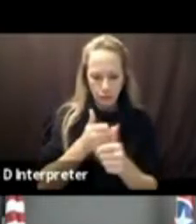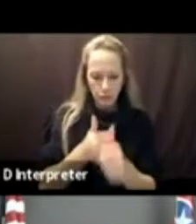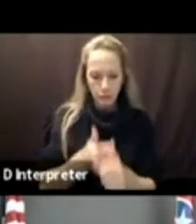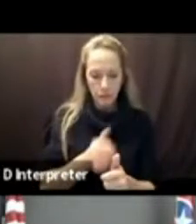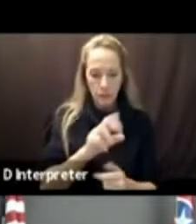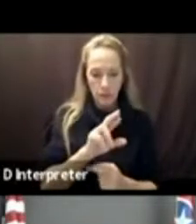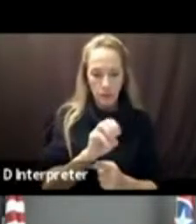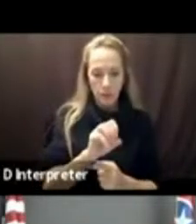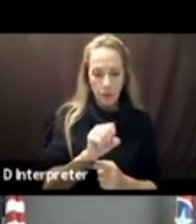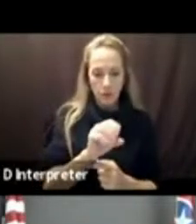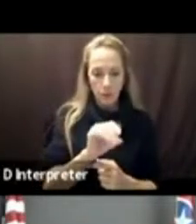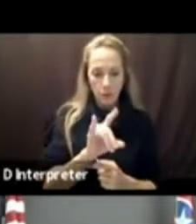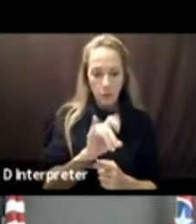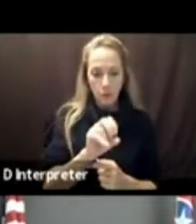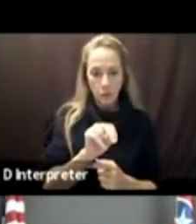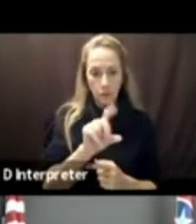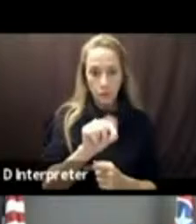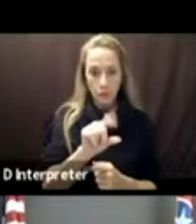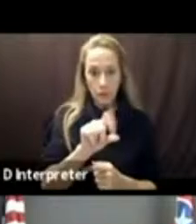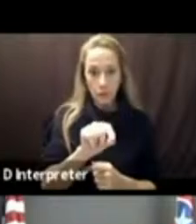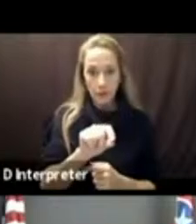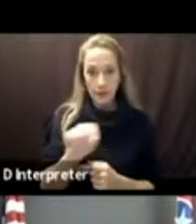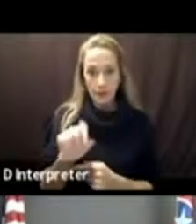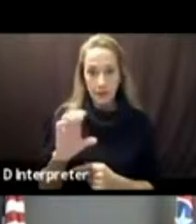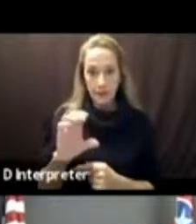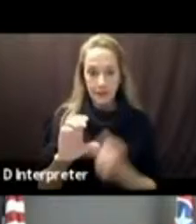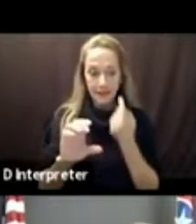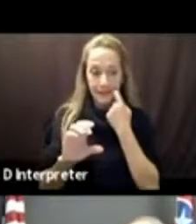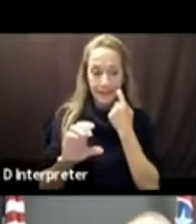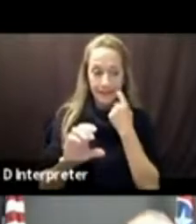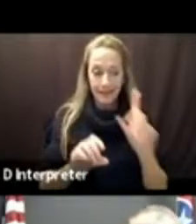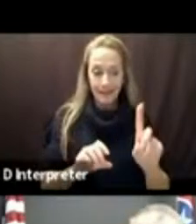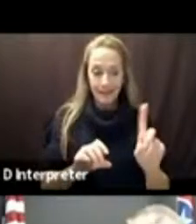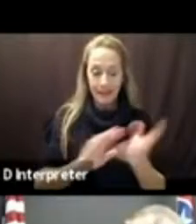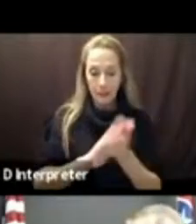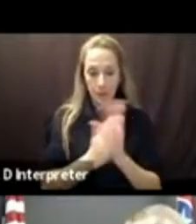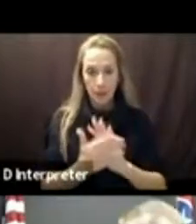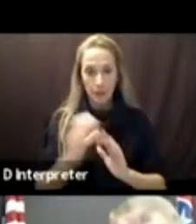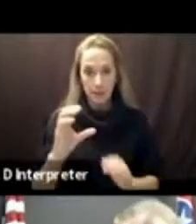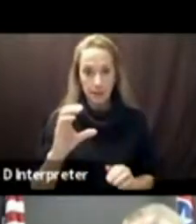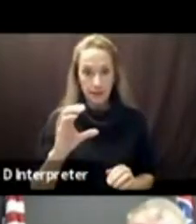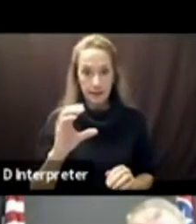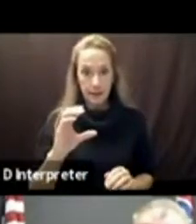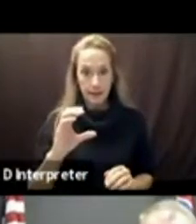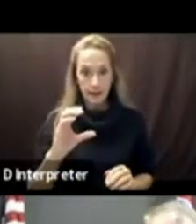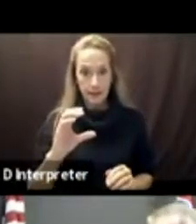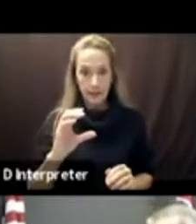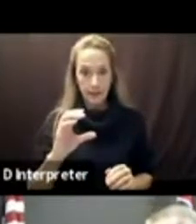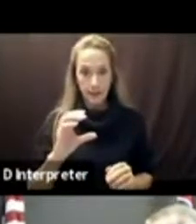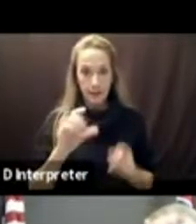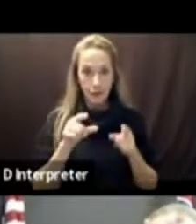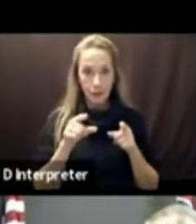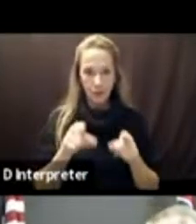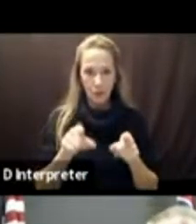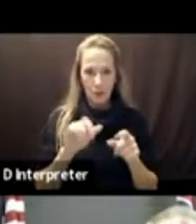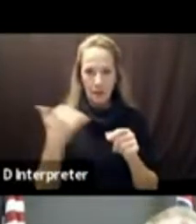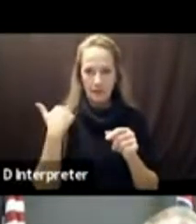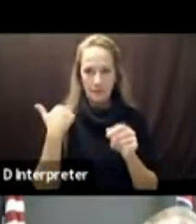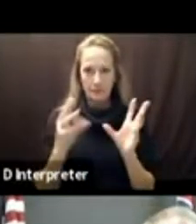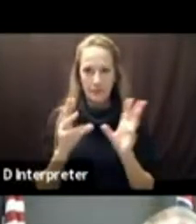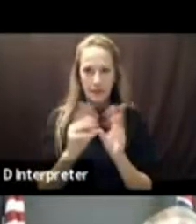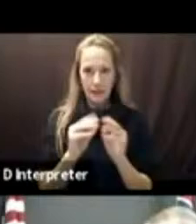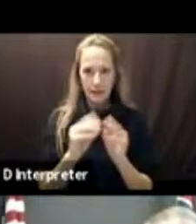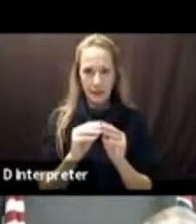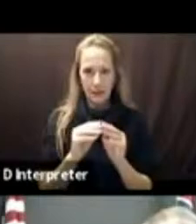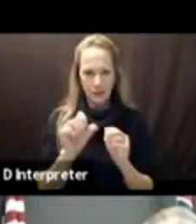resolution 2020C that was previously D, but became C during that meeting. And so